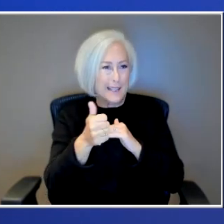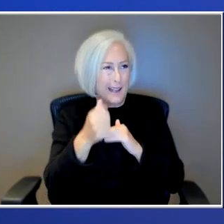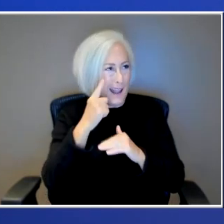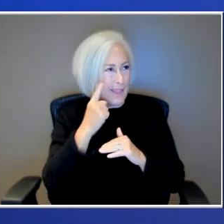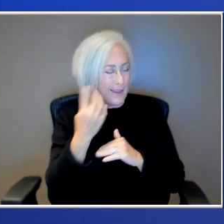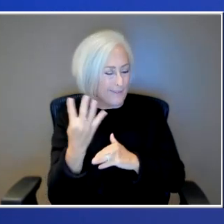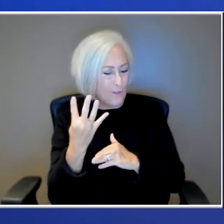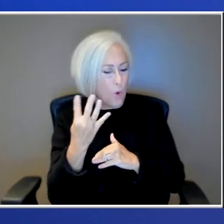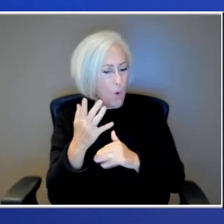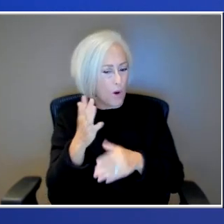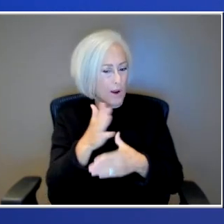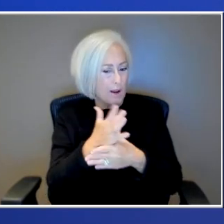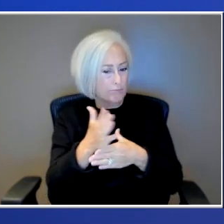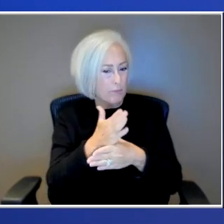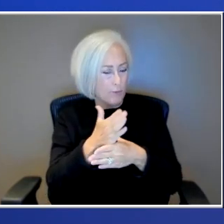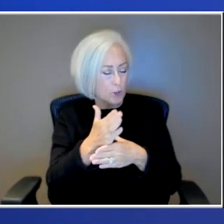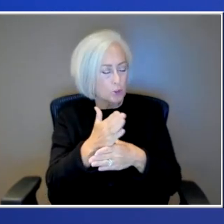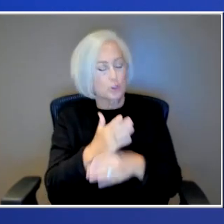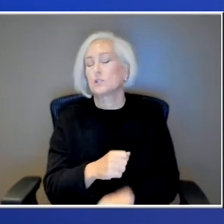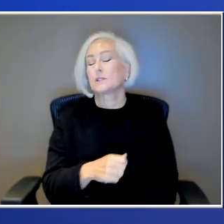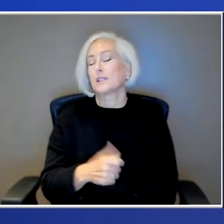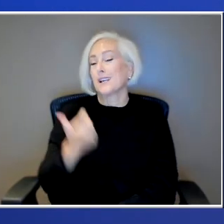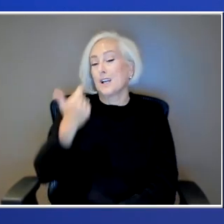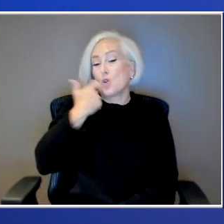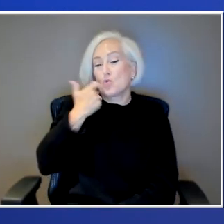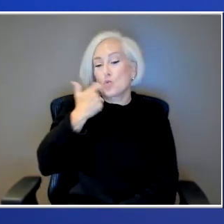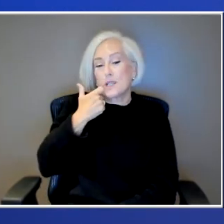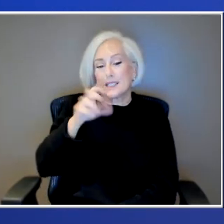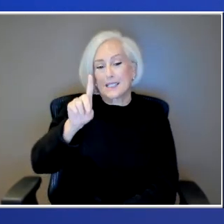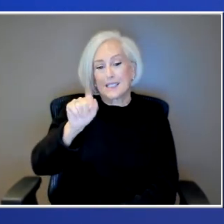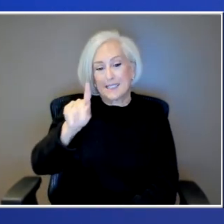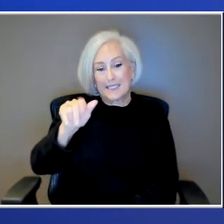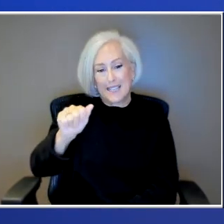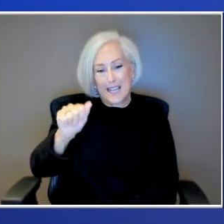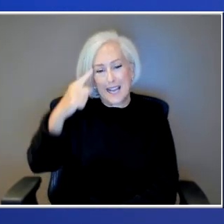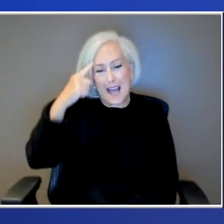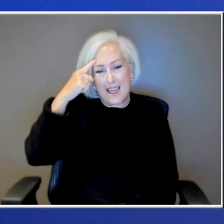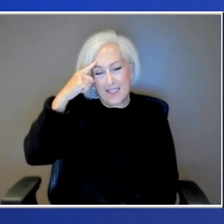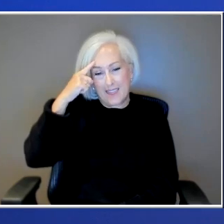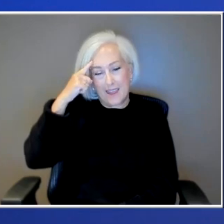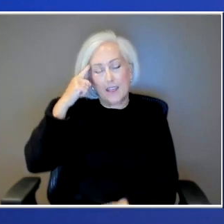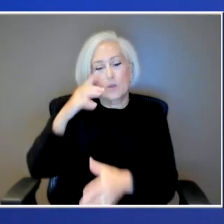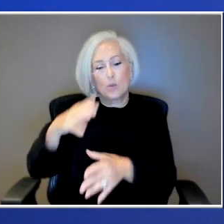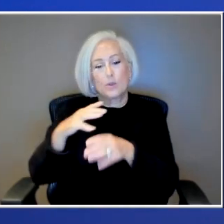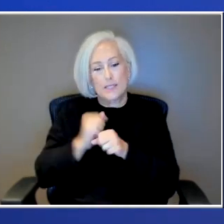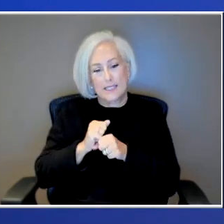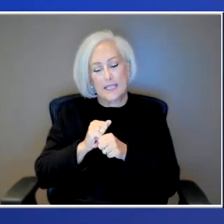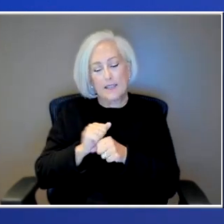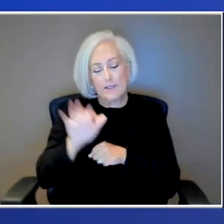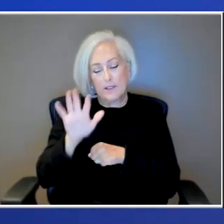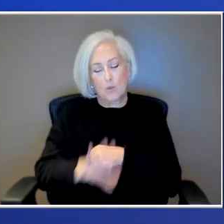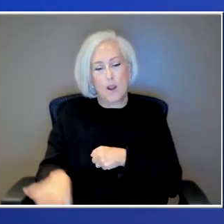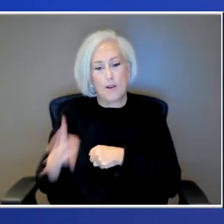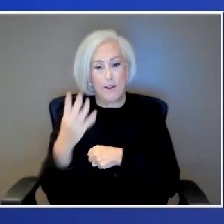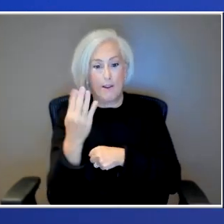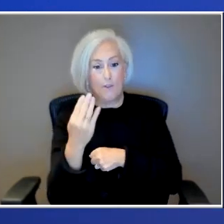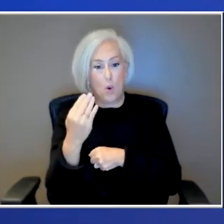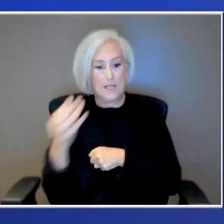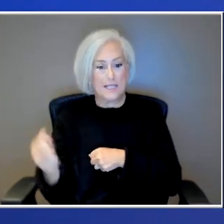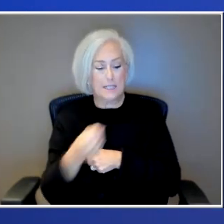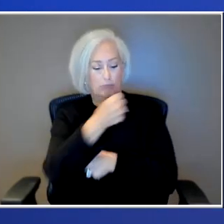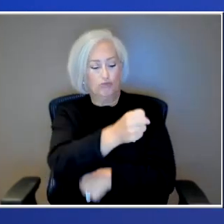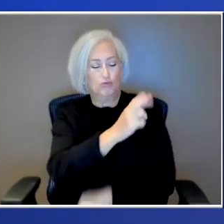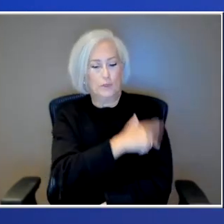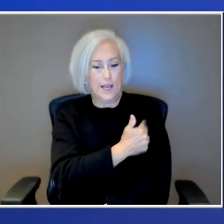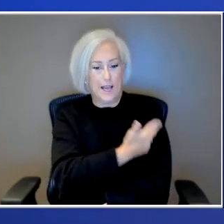most recent updated data, which we obtained yesterday, I think we had like 14. So significant increase.